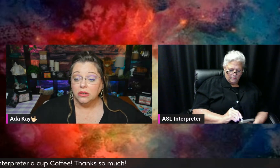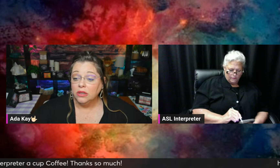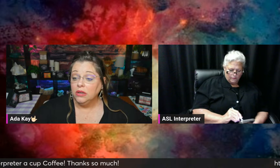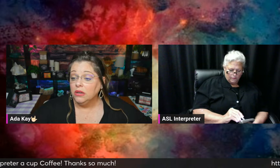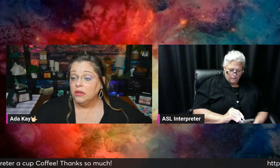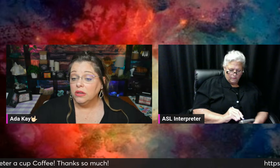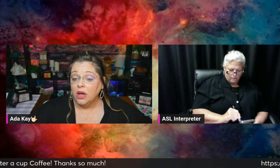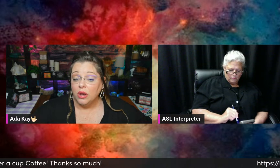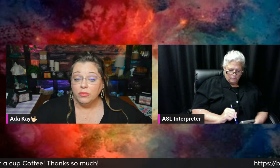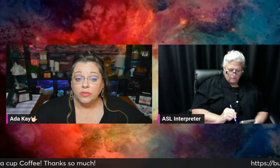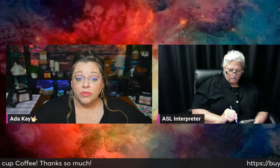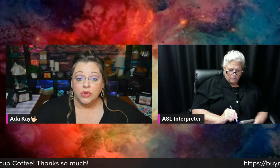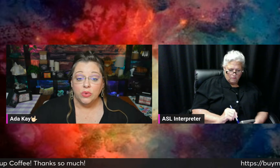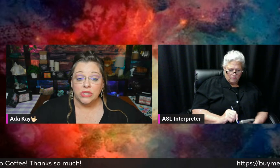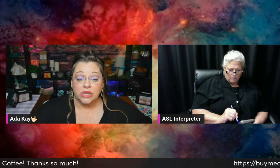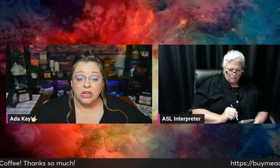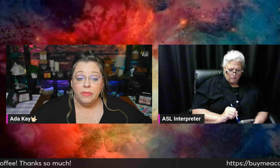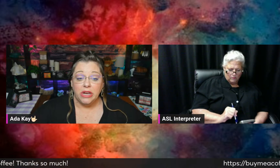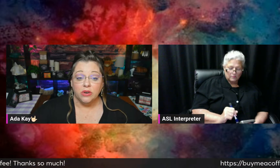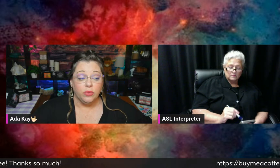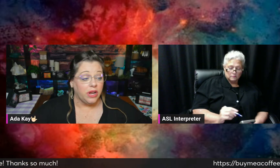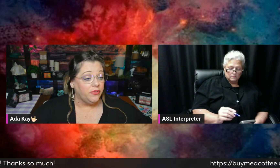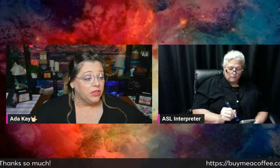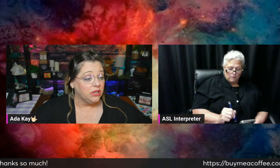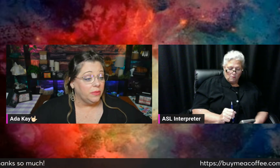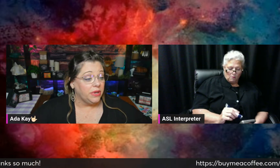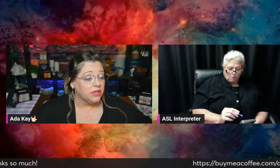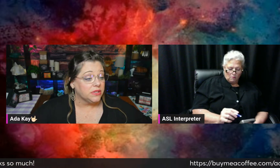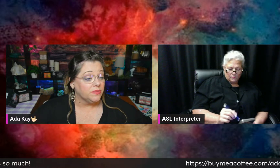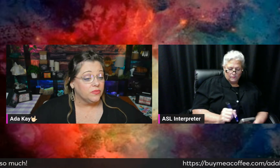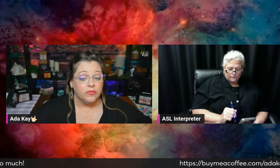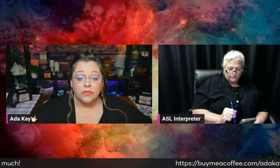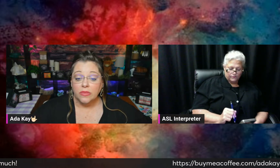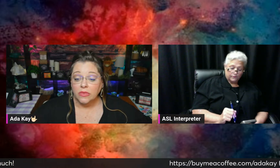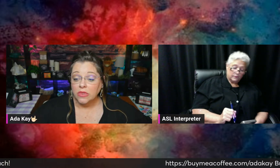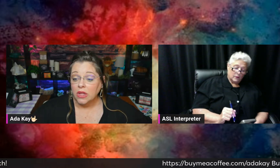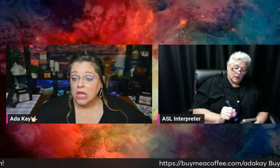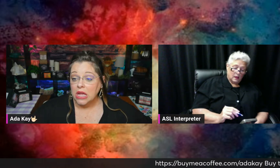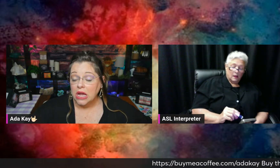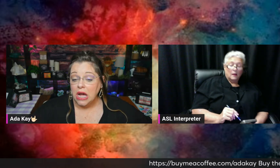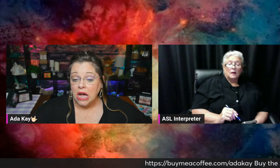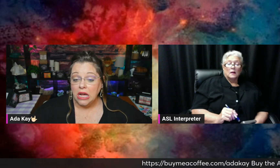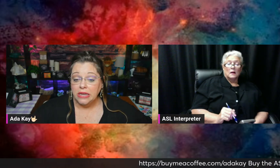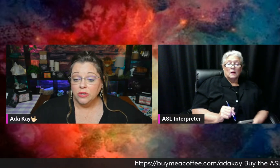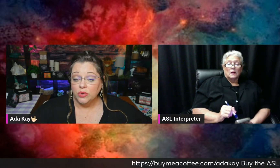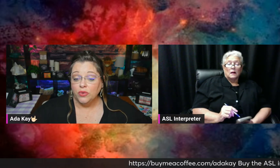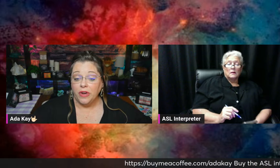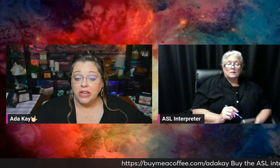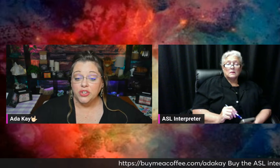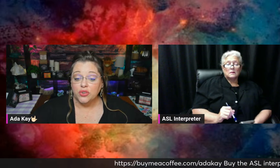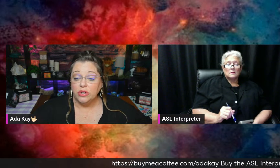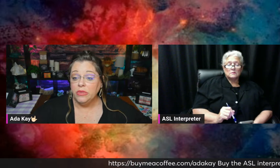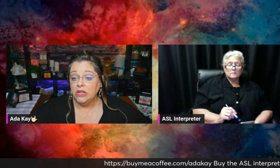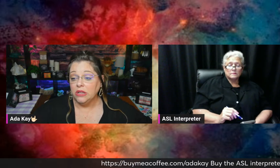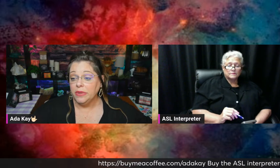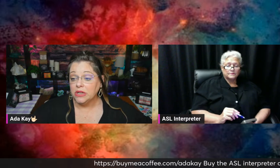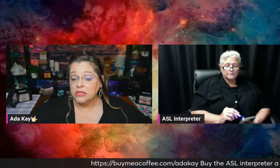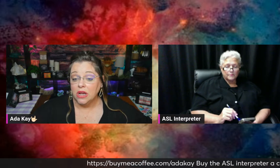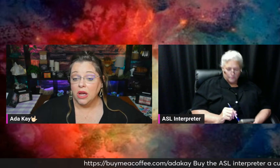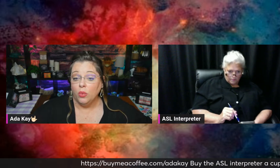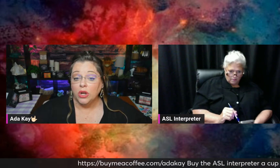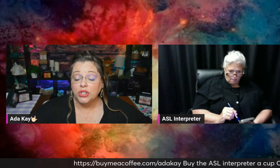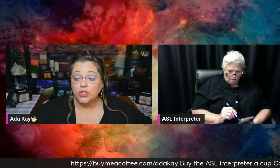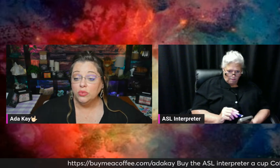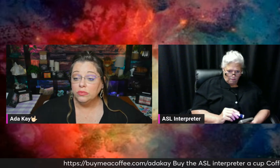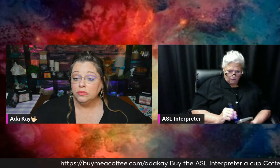actually. The U.S. Anybody here ready for the Olympics? I don't know if I can stream the Olympics.